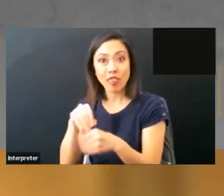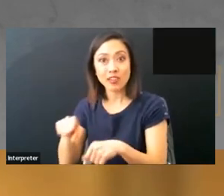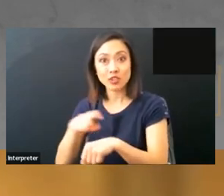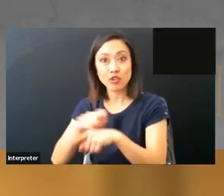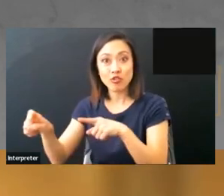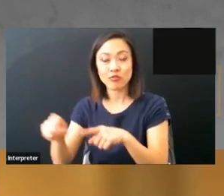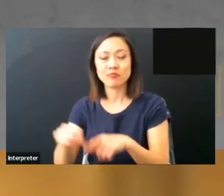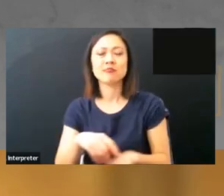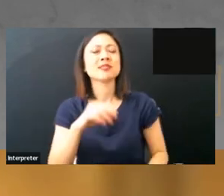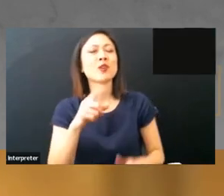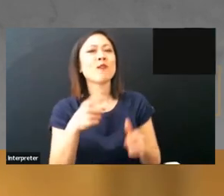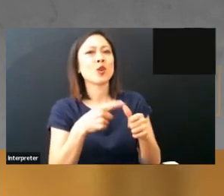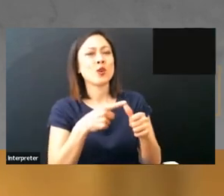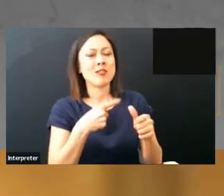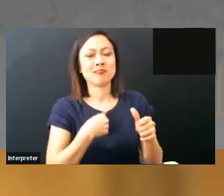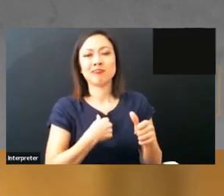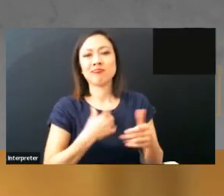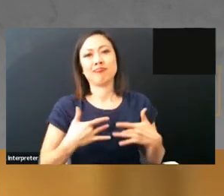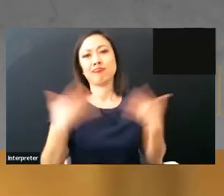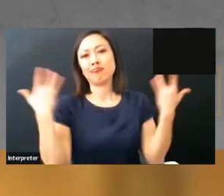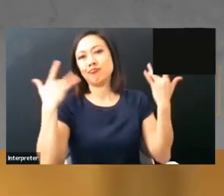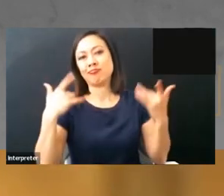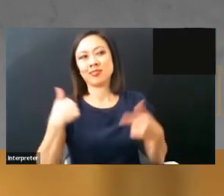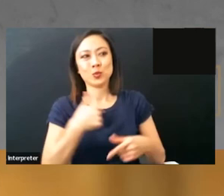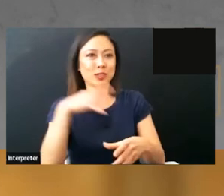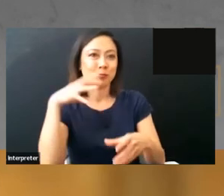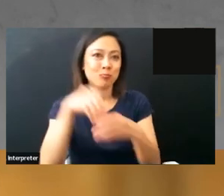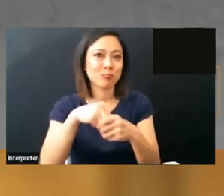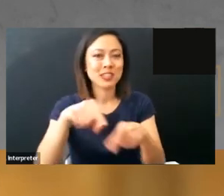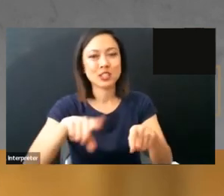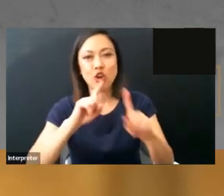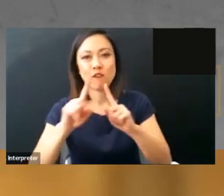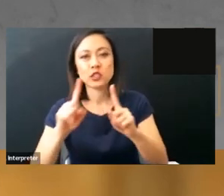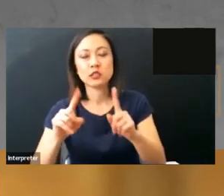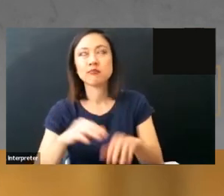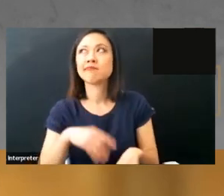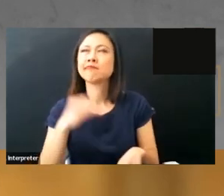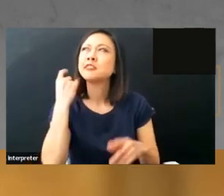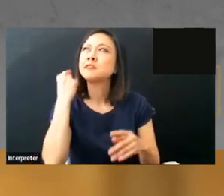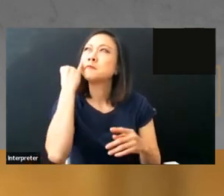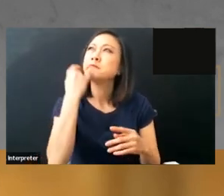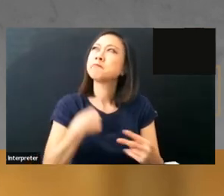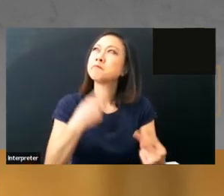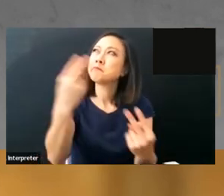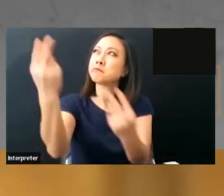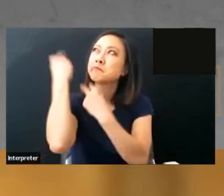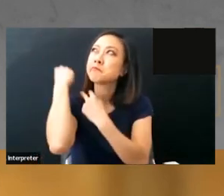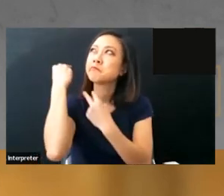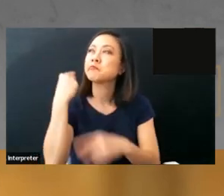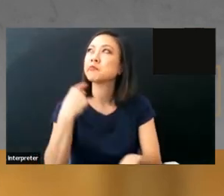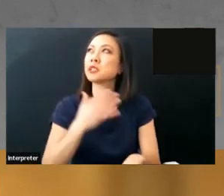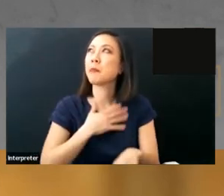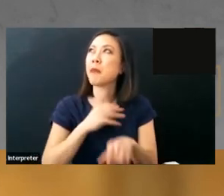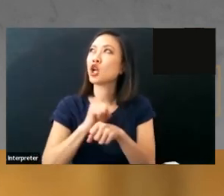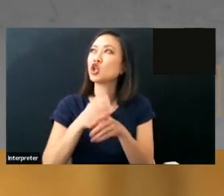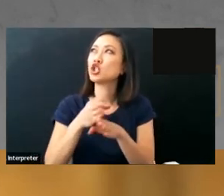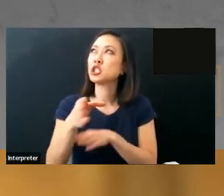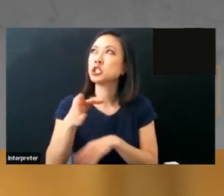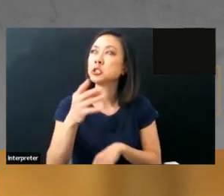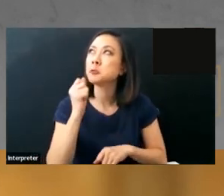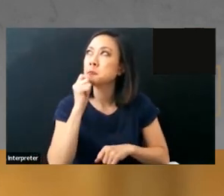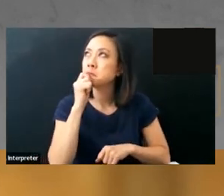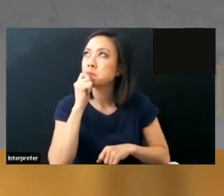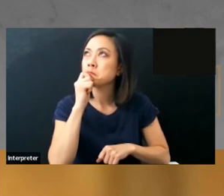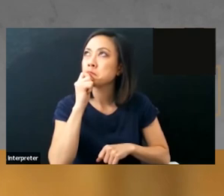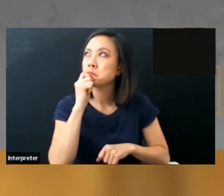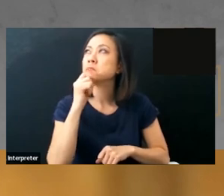this conversation. I would say if there was anything I look back on in my career, it does go back to